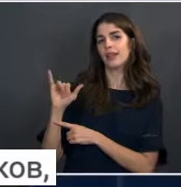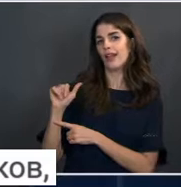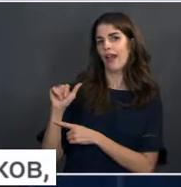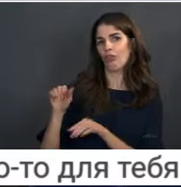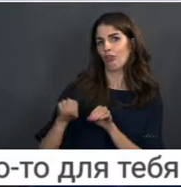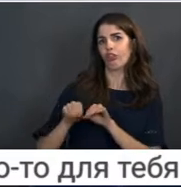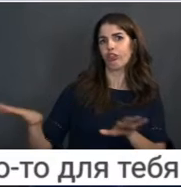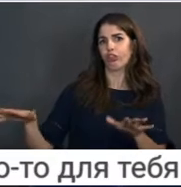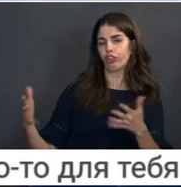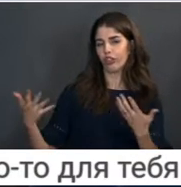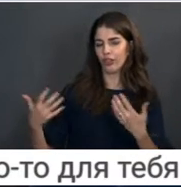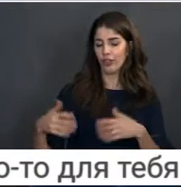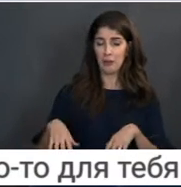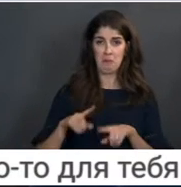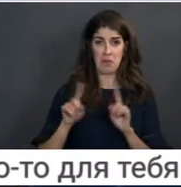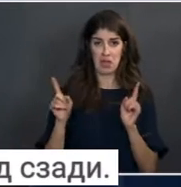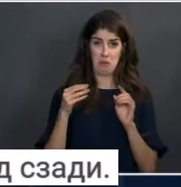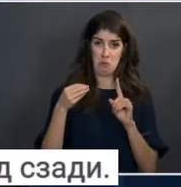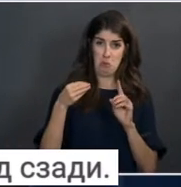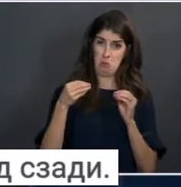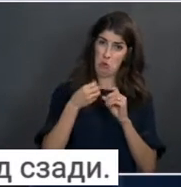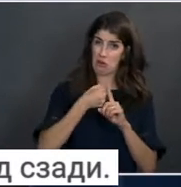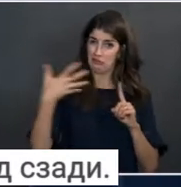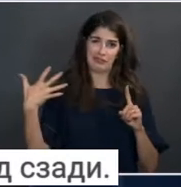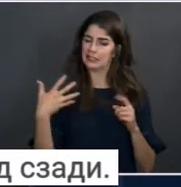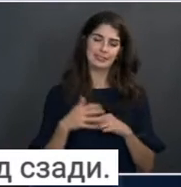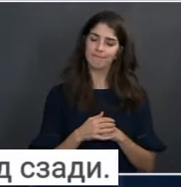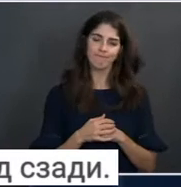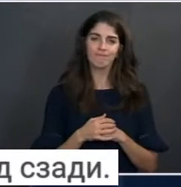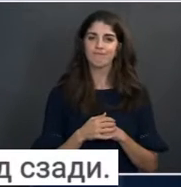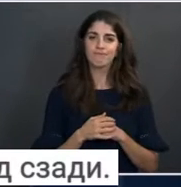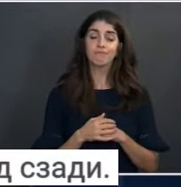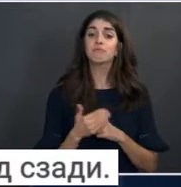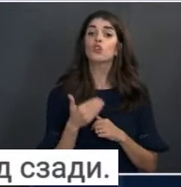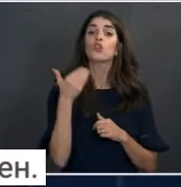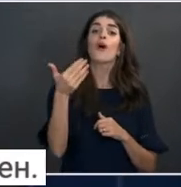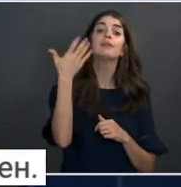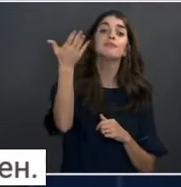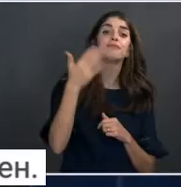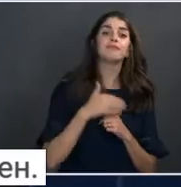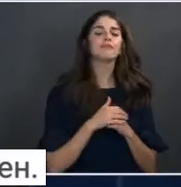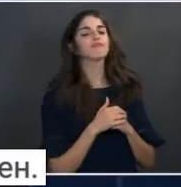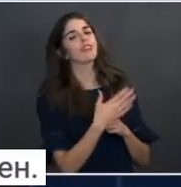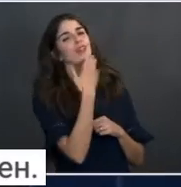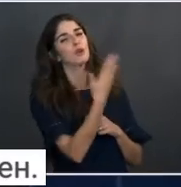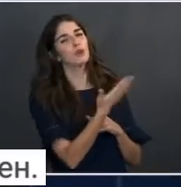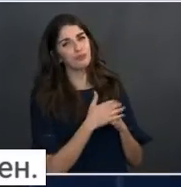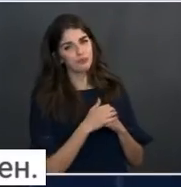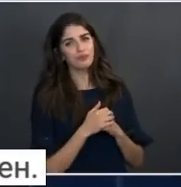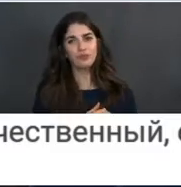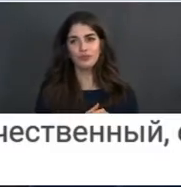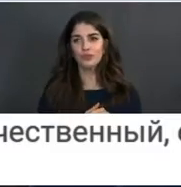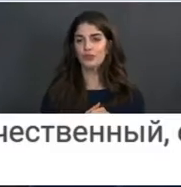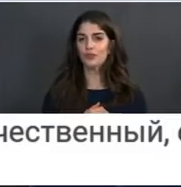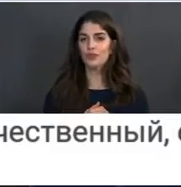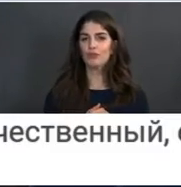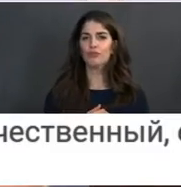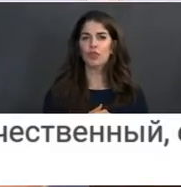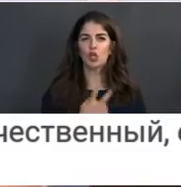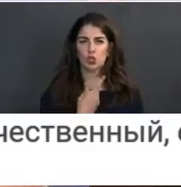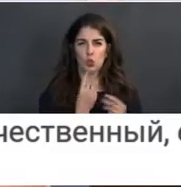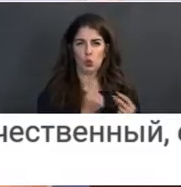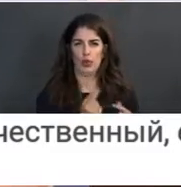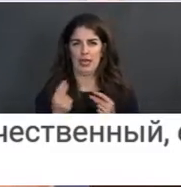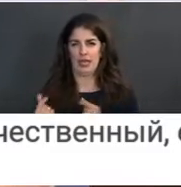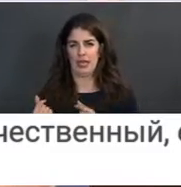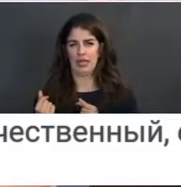of members, but I don't think I have anything more for you to read out beyond that. Go ahead in the back. Thank you, Jen. Two quick foreign and